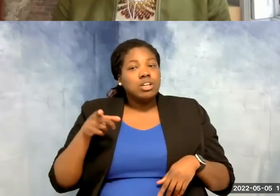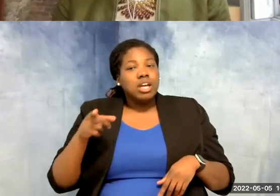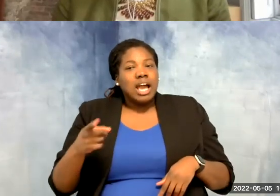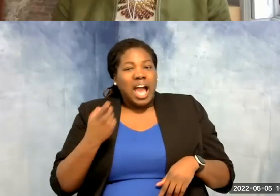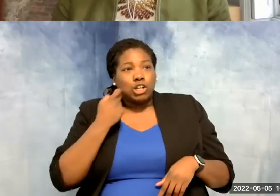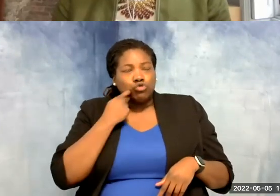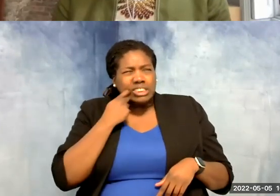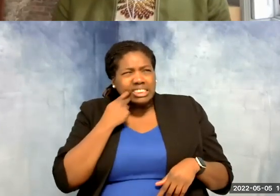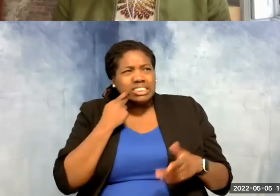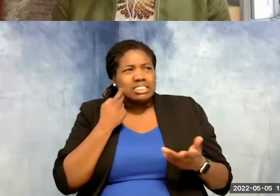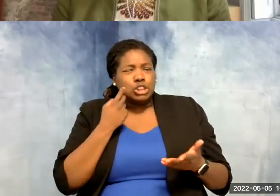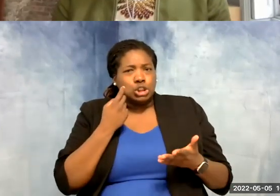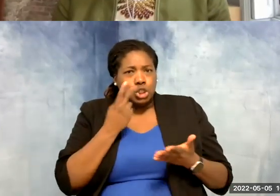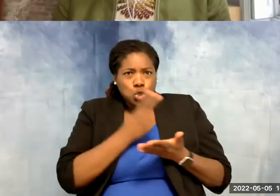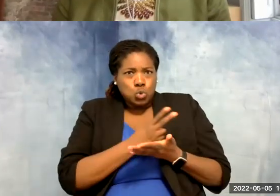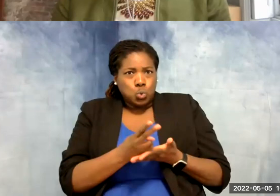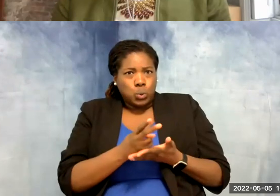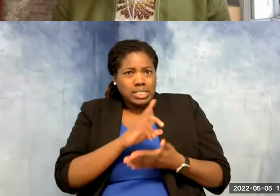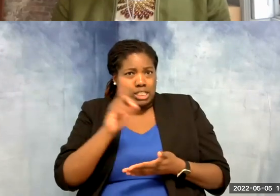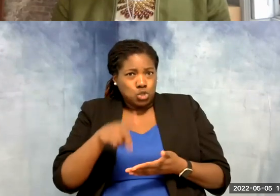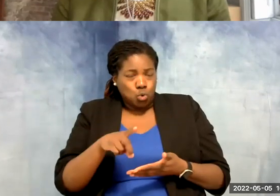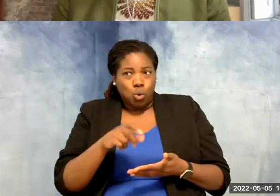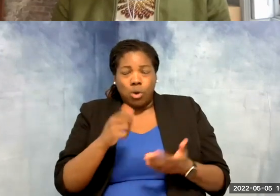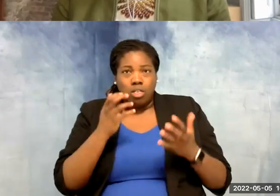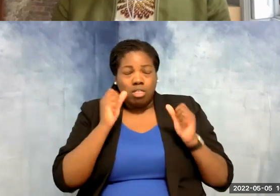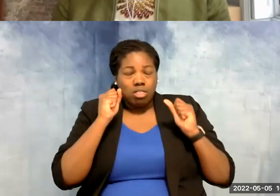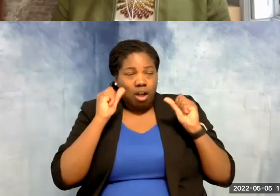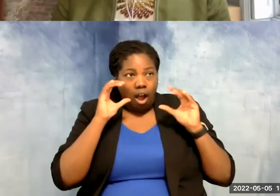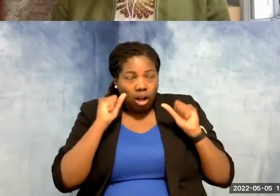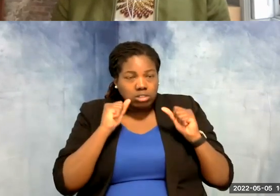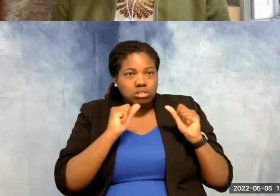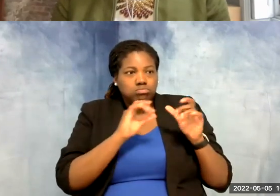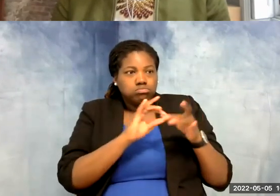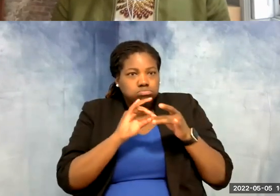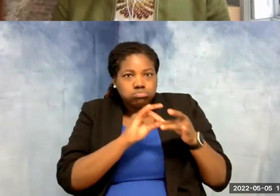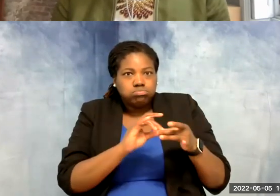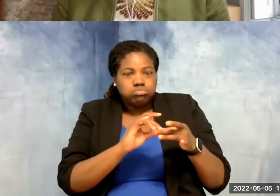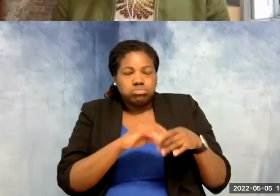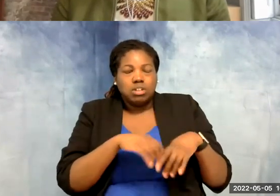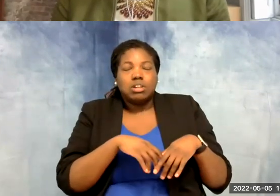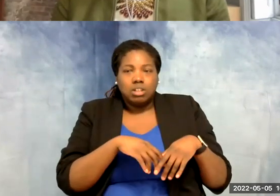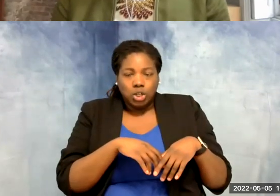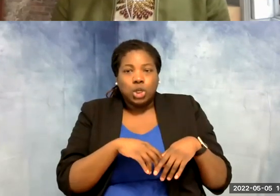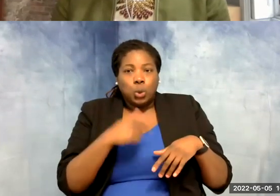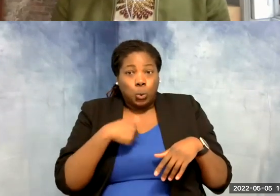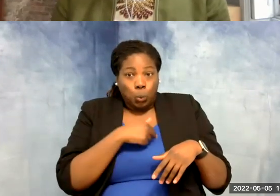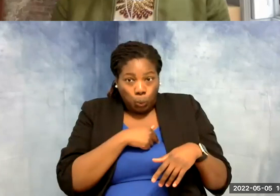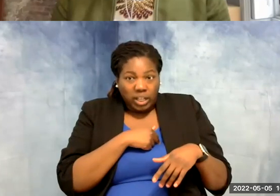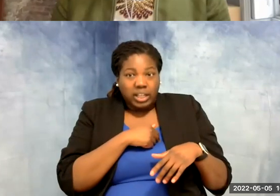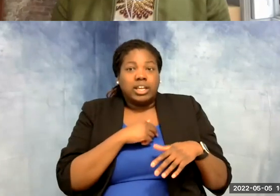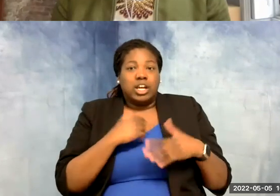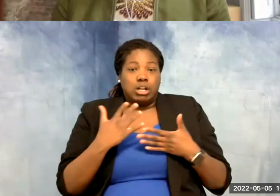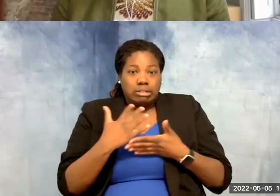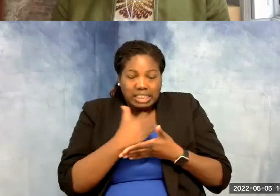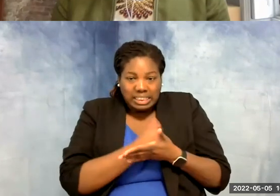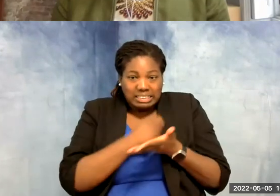to spend 2 weeks in Detroit with our awesome affiliate there and our partners, and we are in the process of gathering the